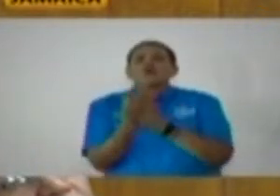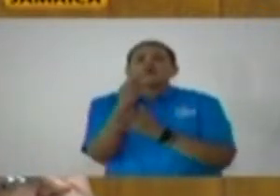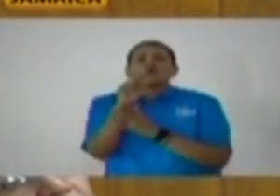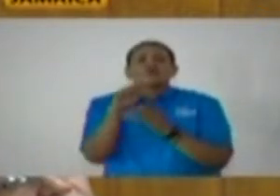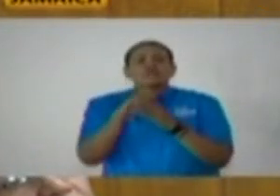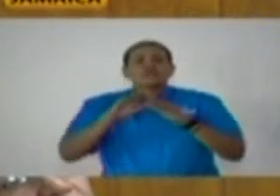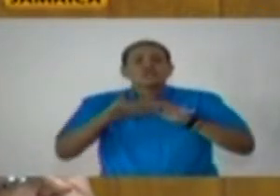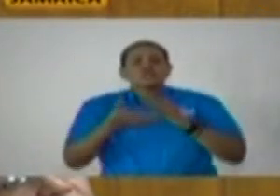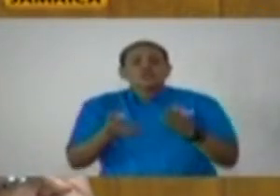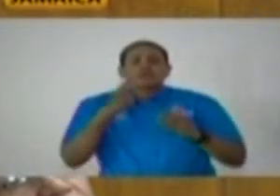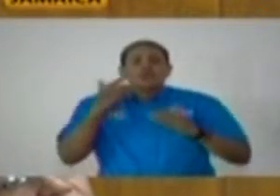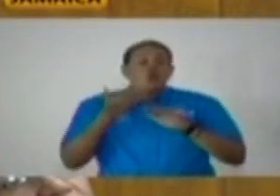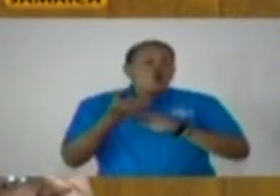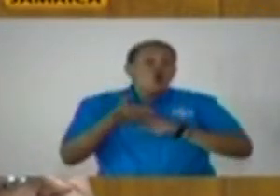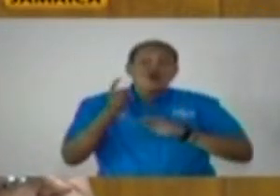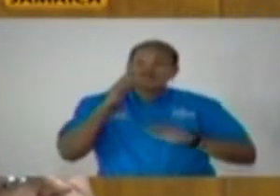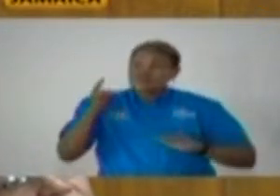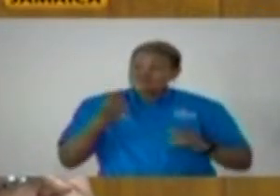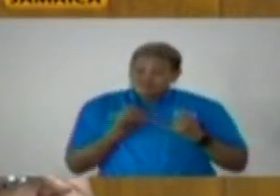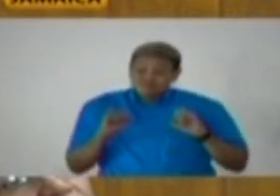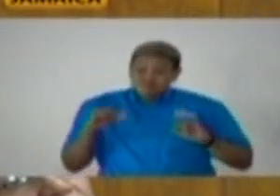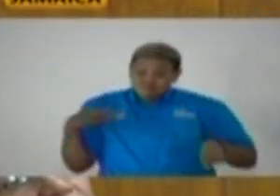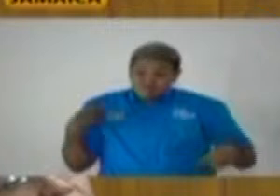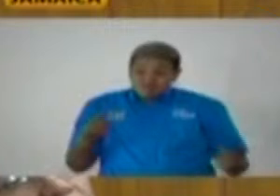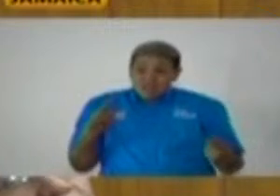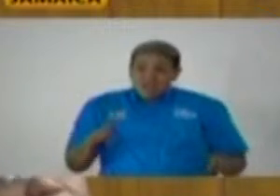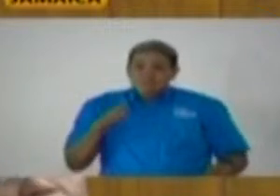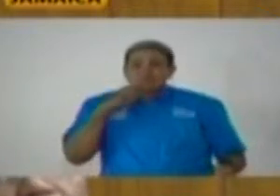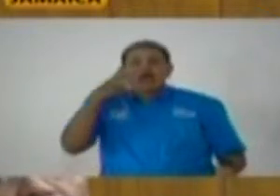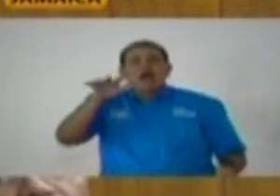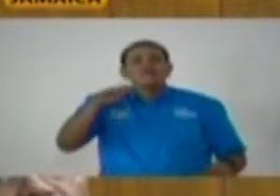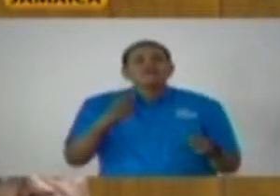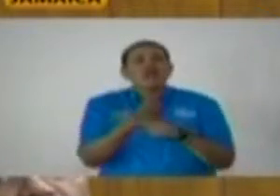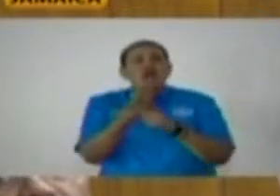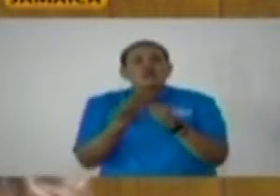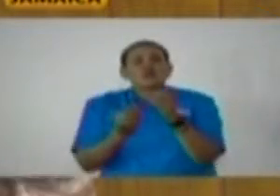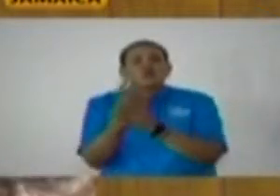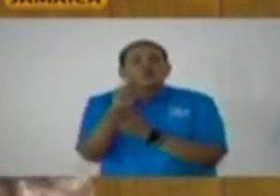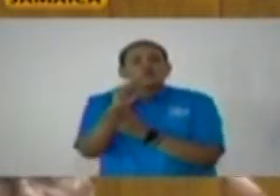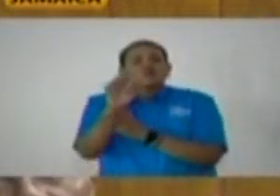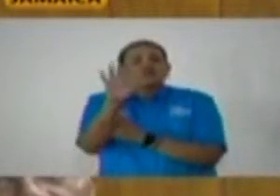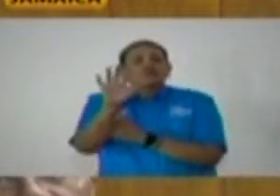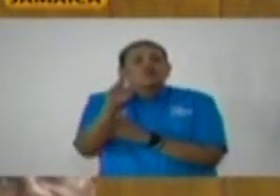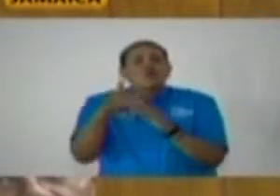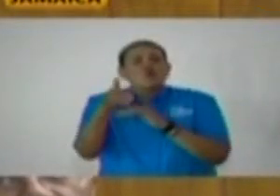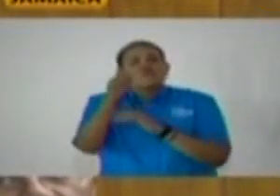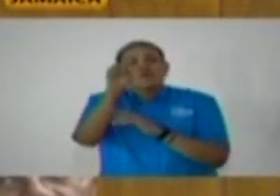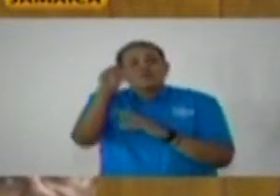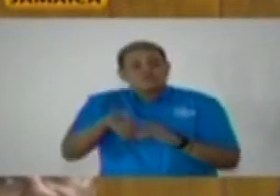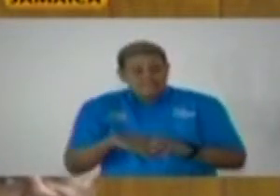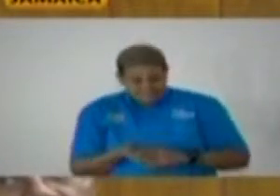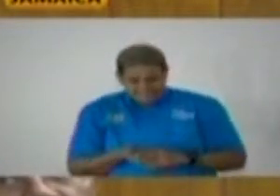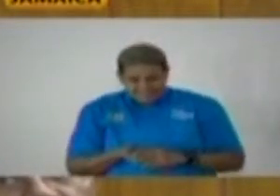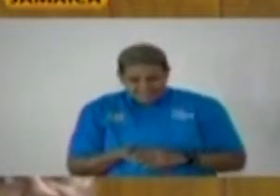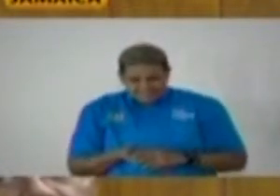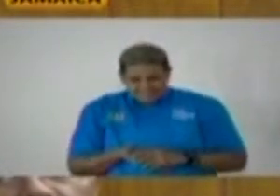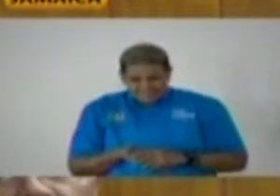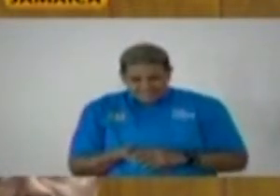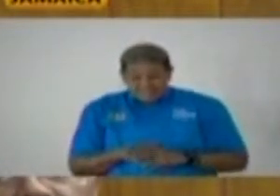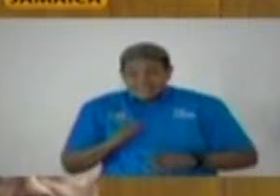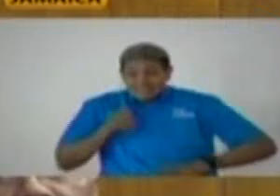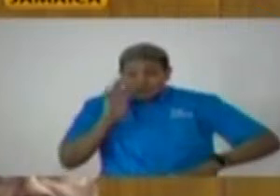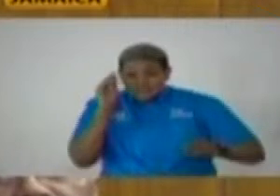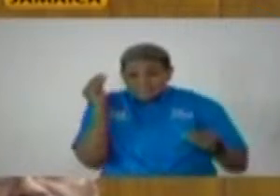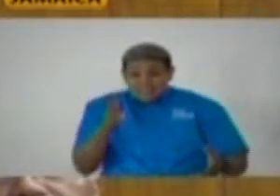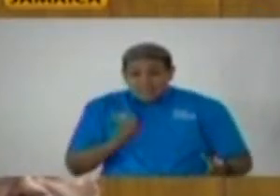Jamaica since independence, the average annual growth rate is just about over 1%. And I will